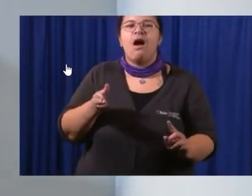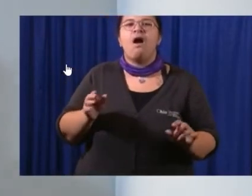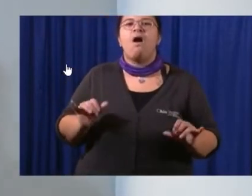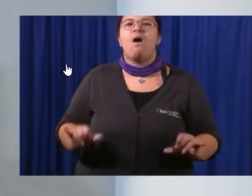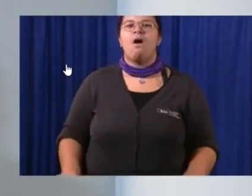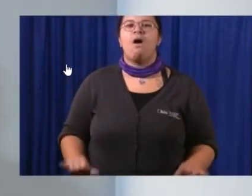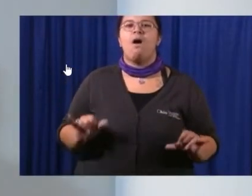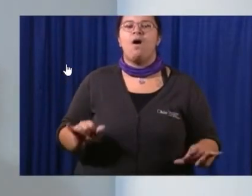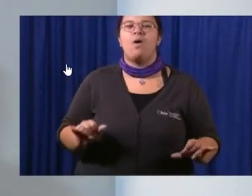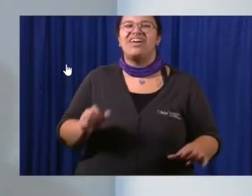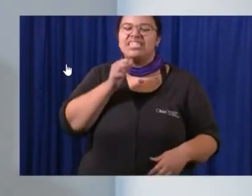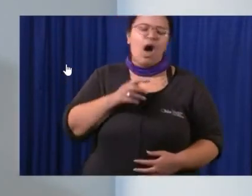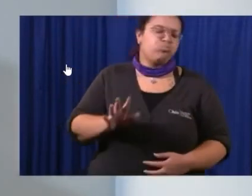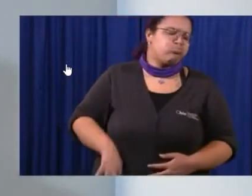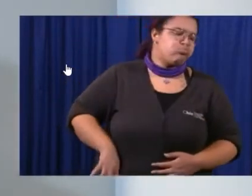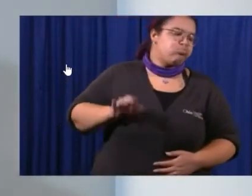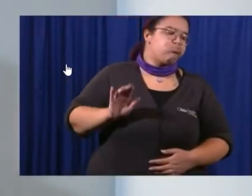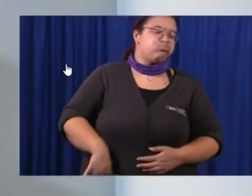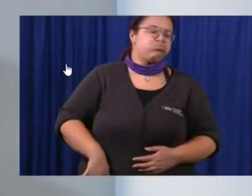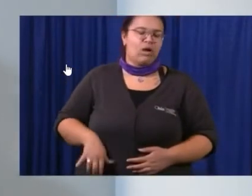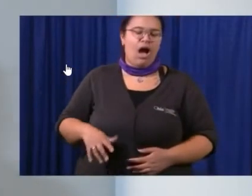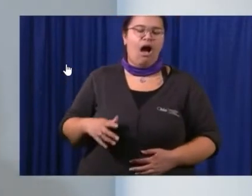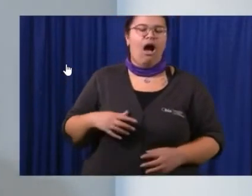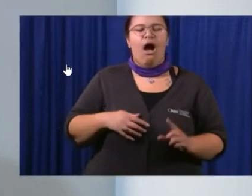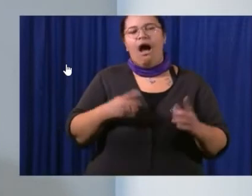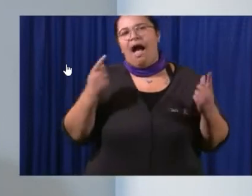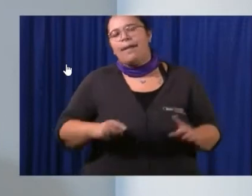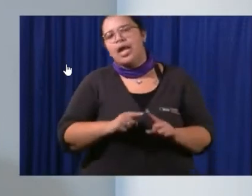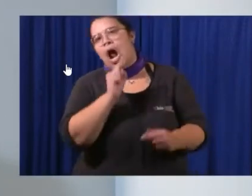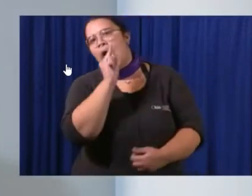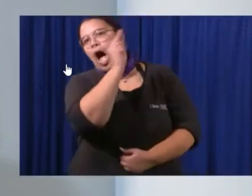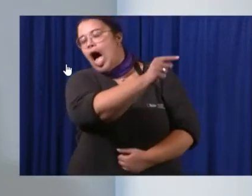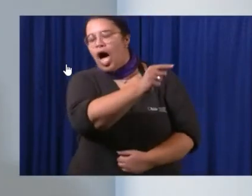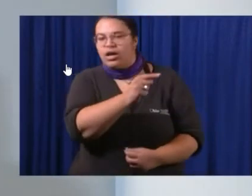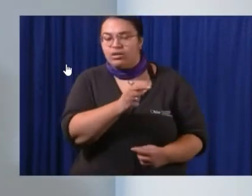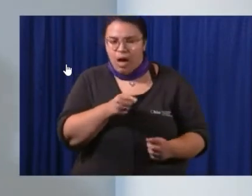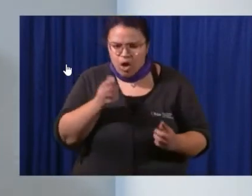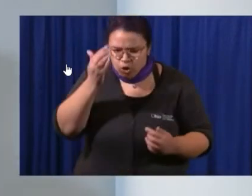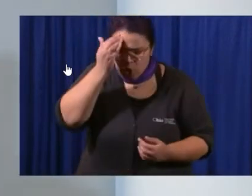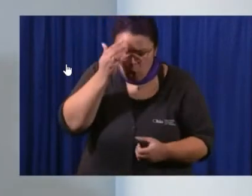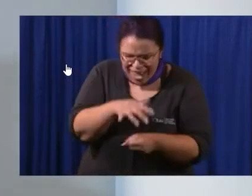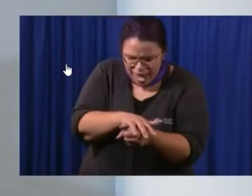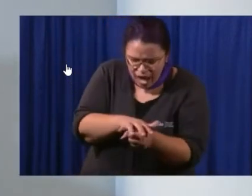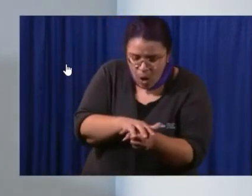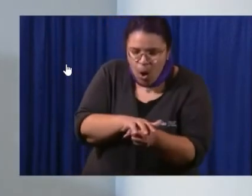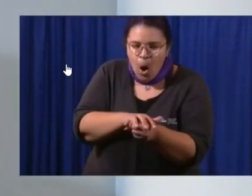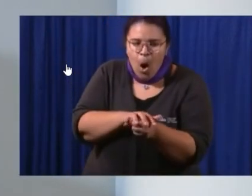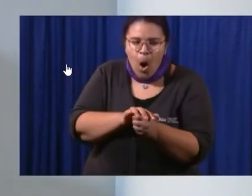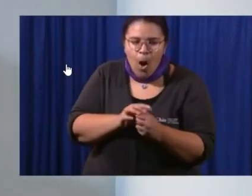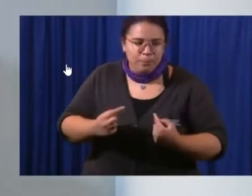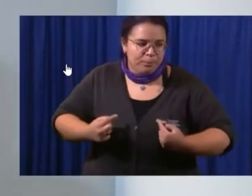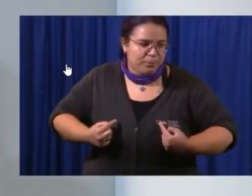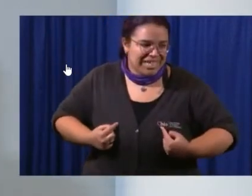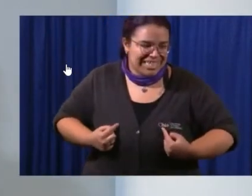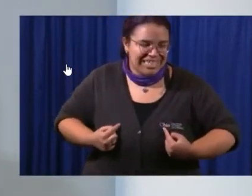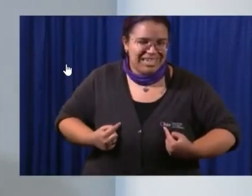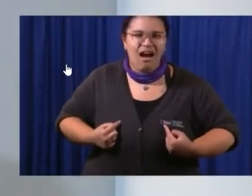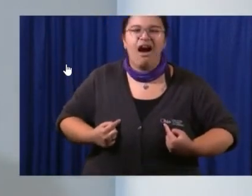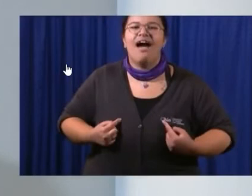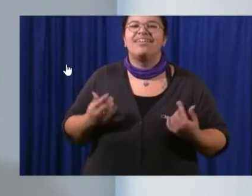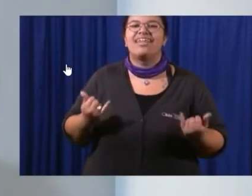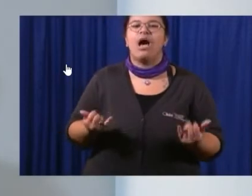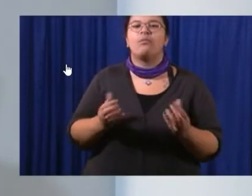That they thought that would get better results with better buy-in. When you involve people in the decision, they tend to embrace it more, and